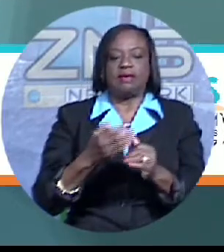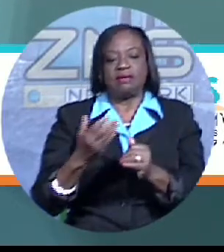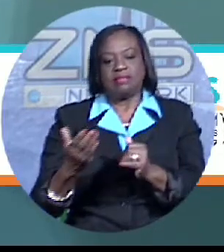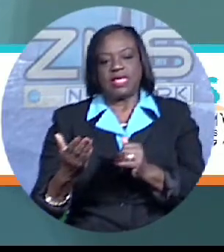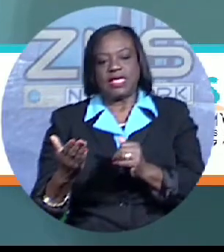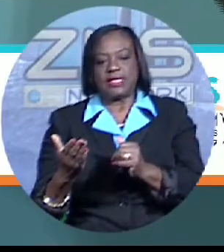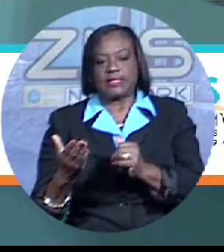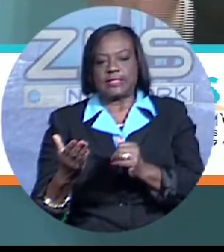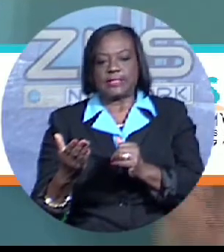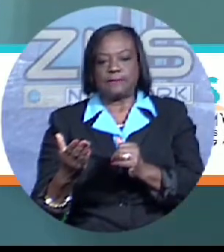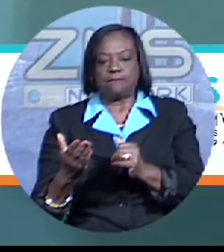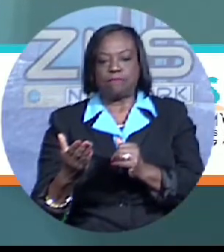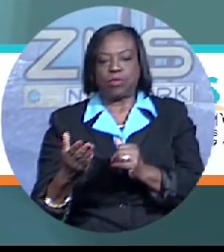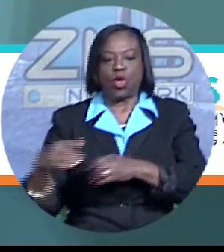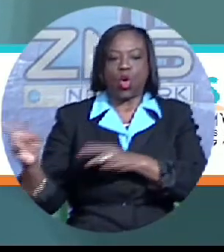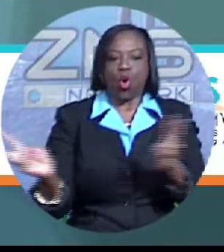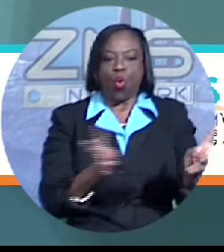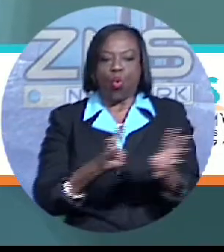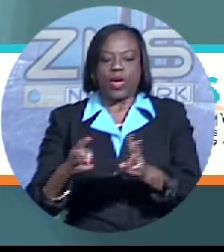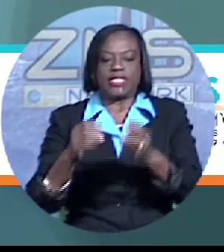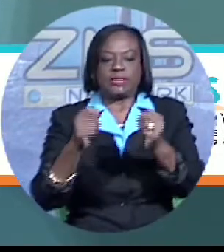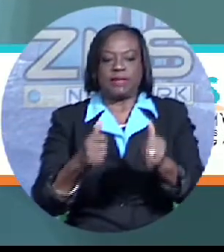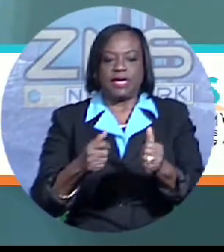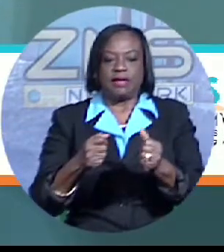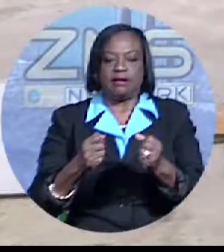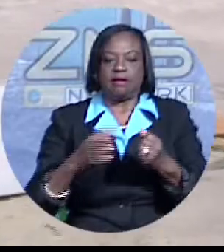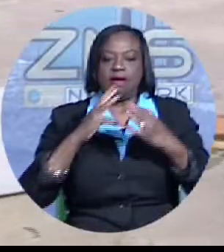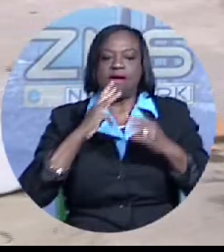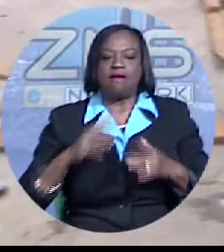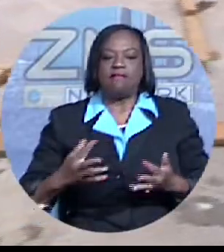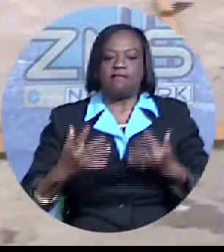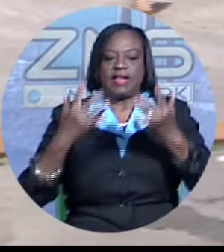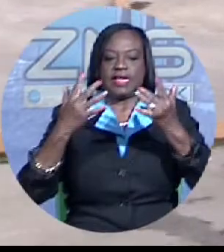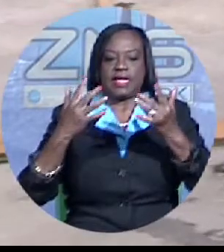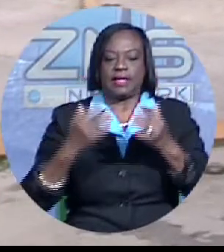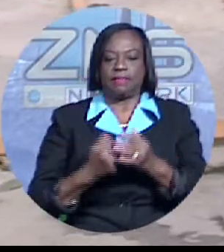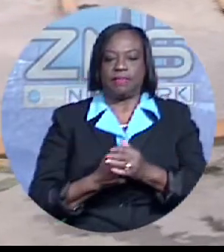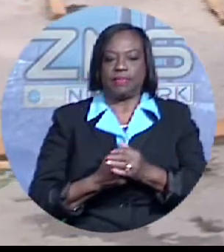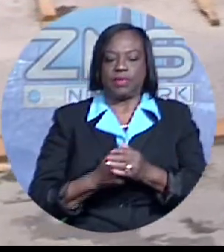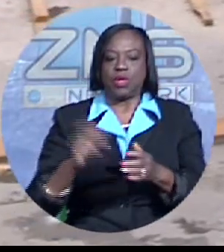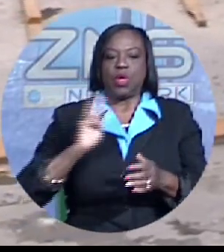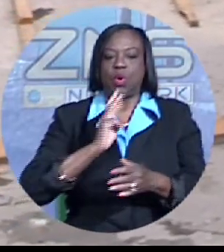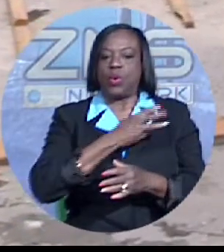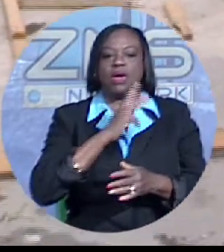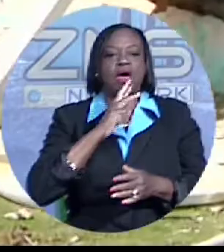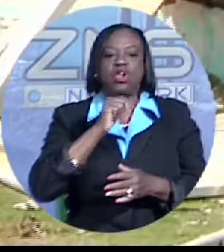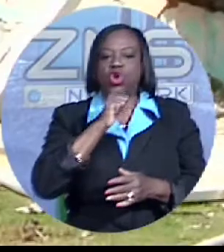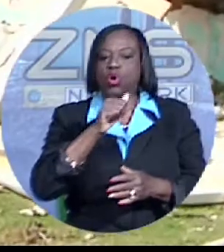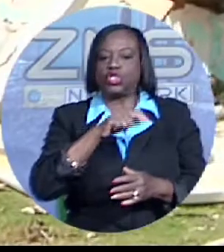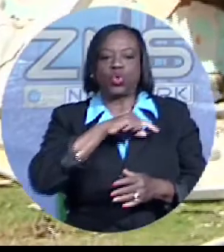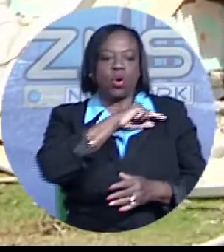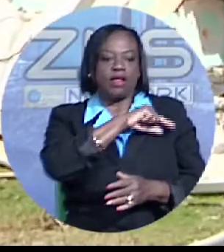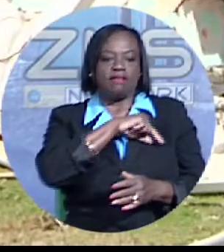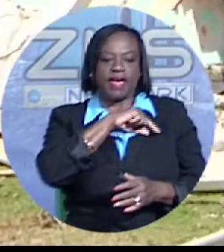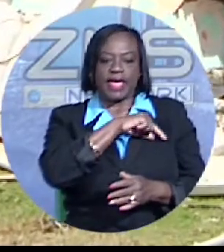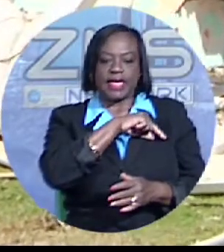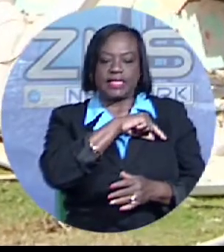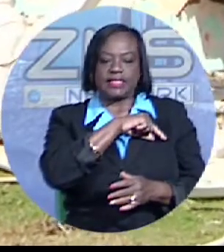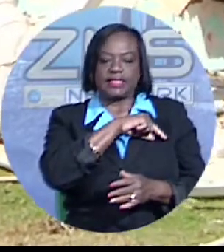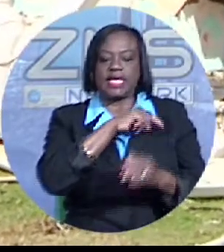determination, wind speed, flooding, we are not qualified, even though